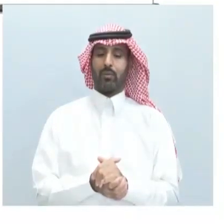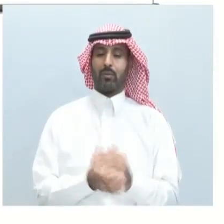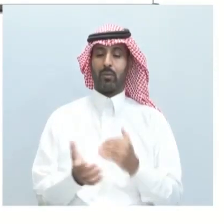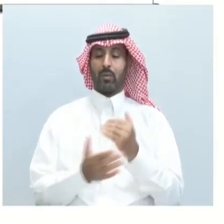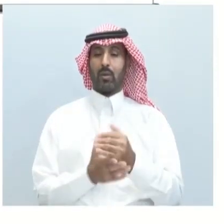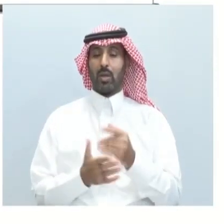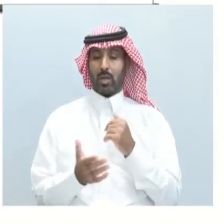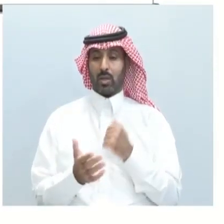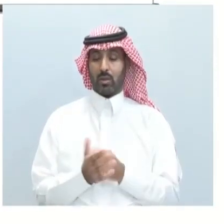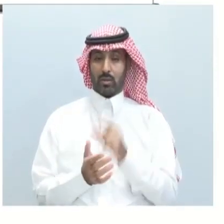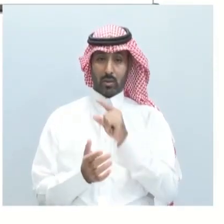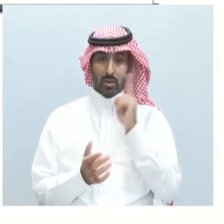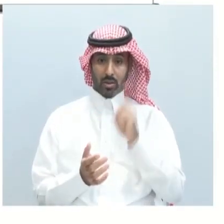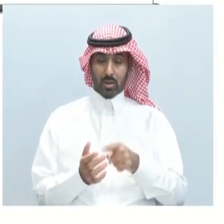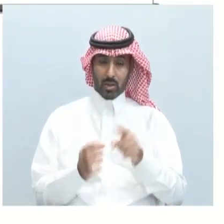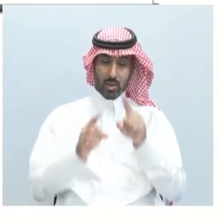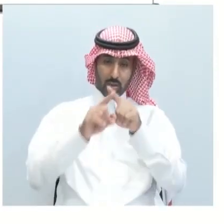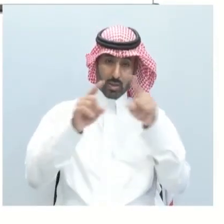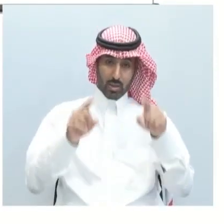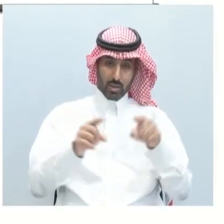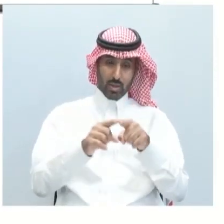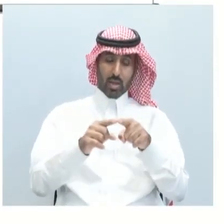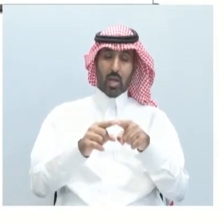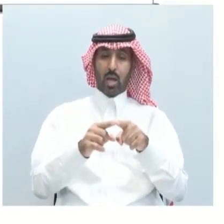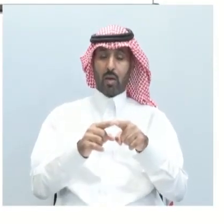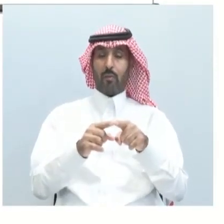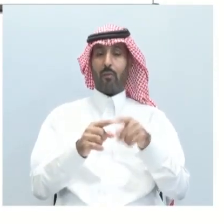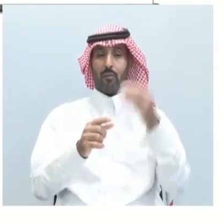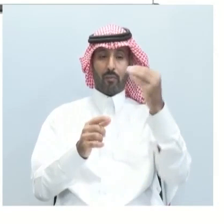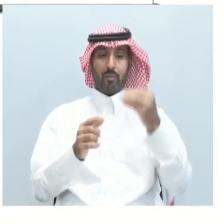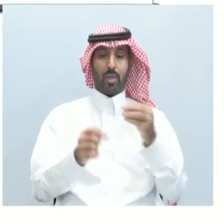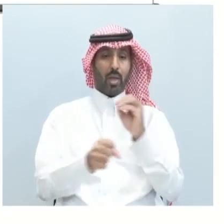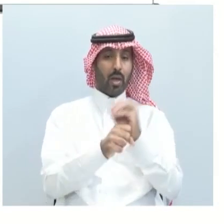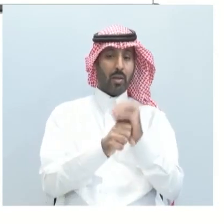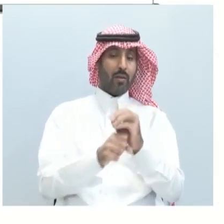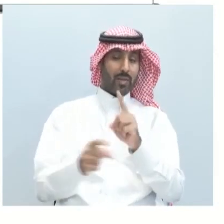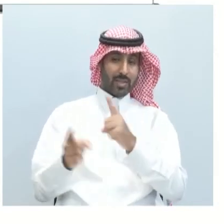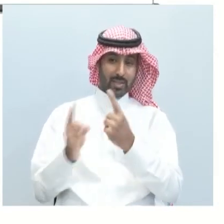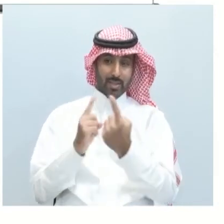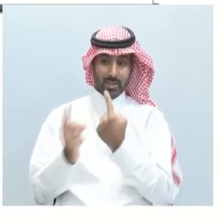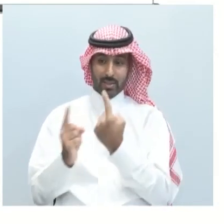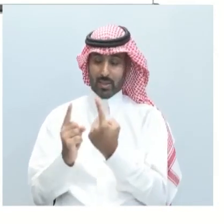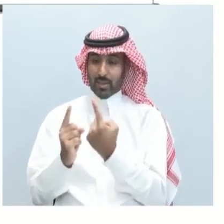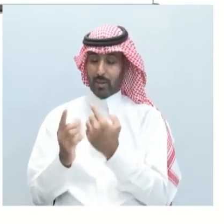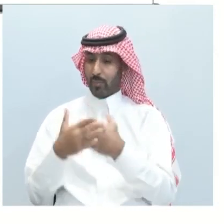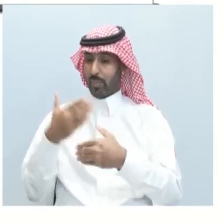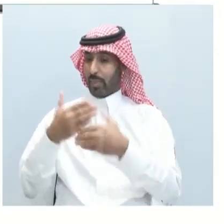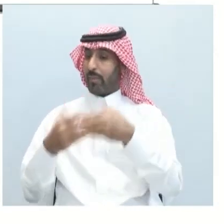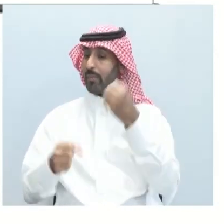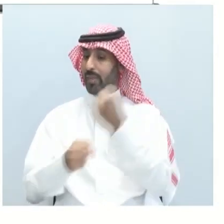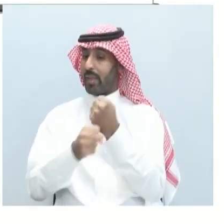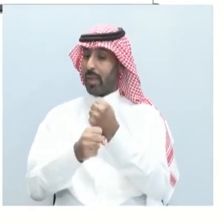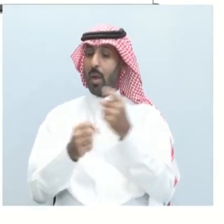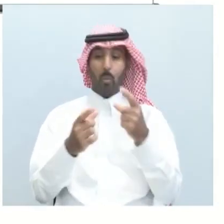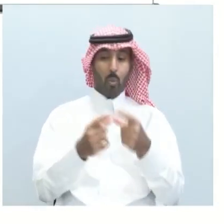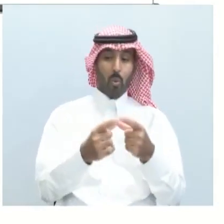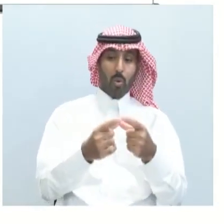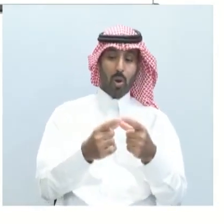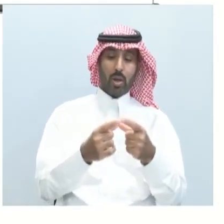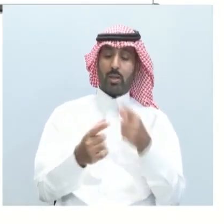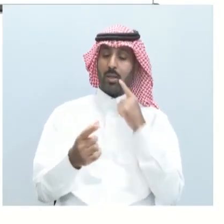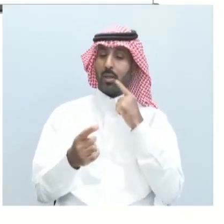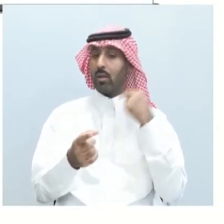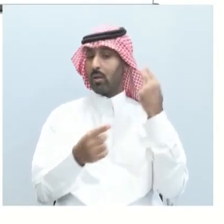Now our outline of the day. We had the discussion, we built conversations about teamwork and